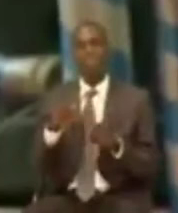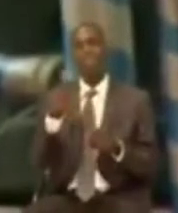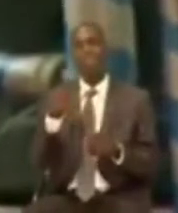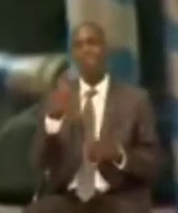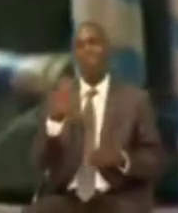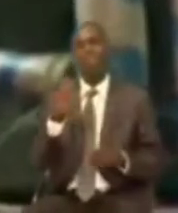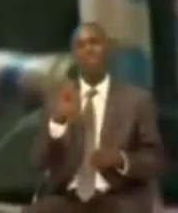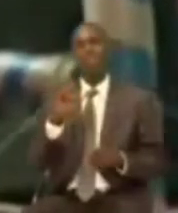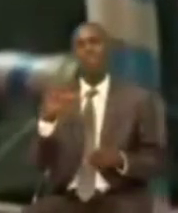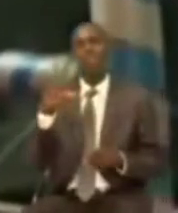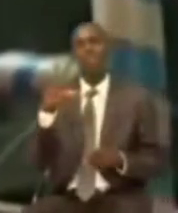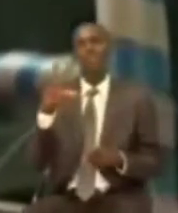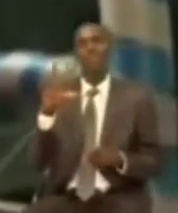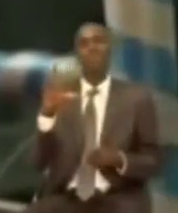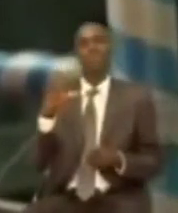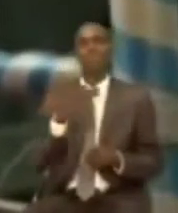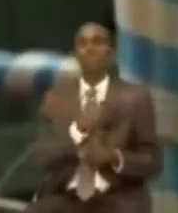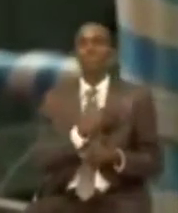and nothing